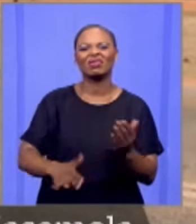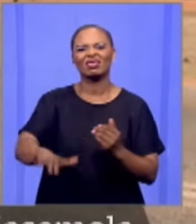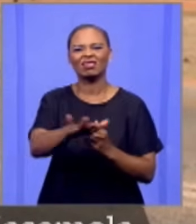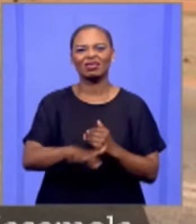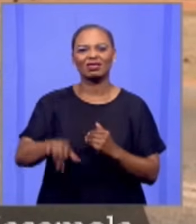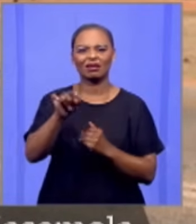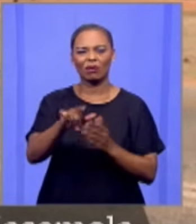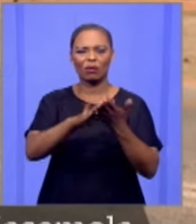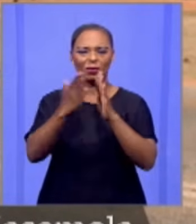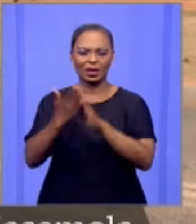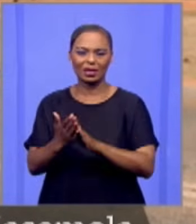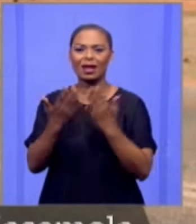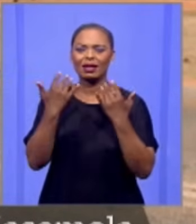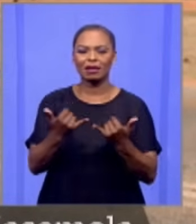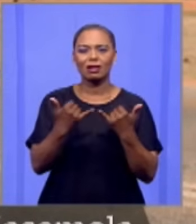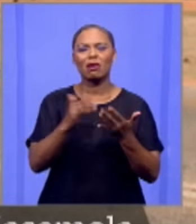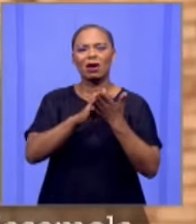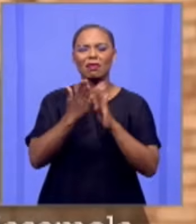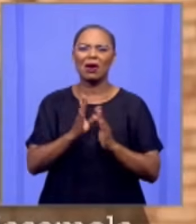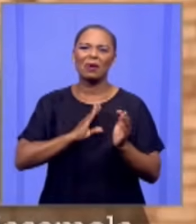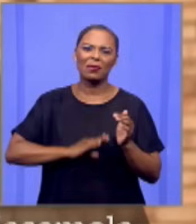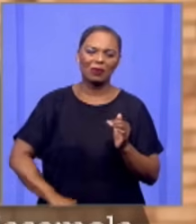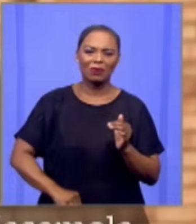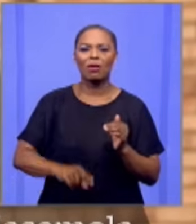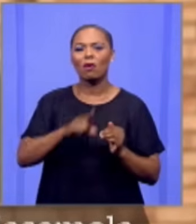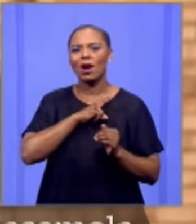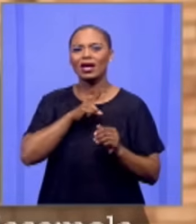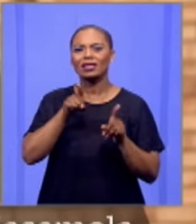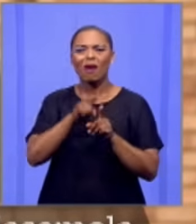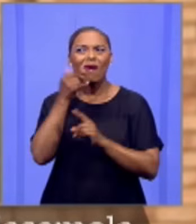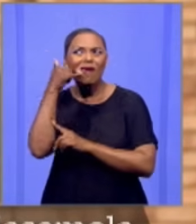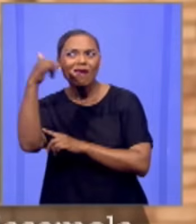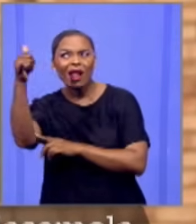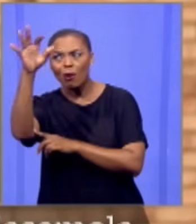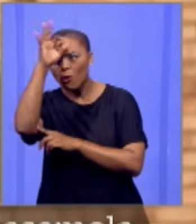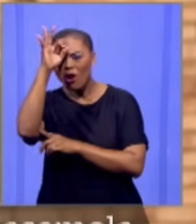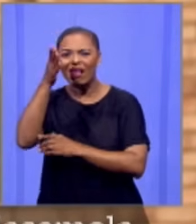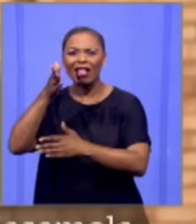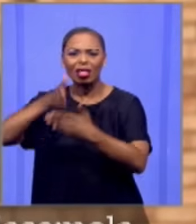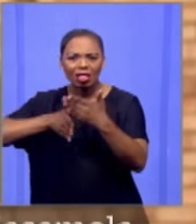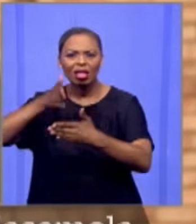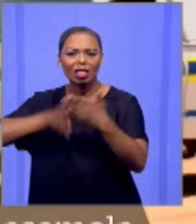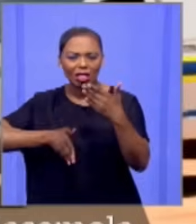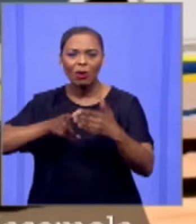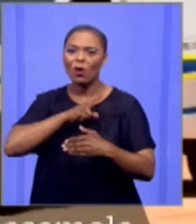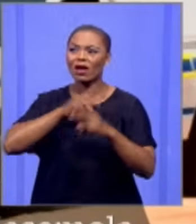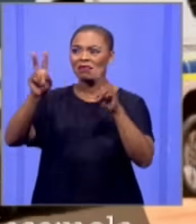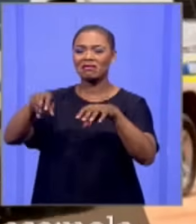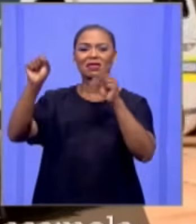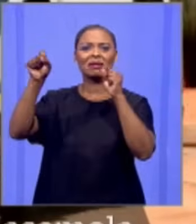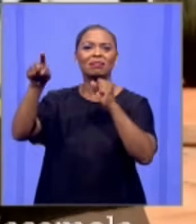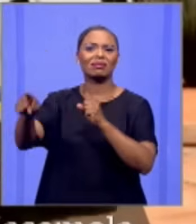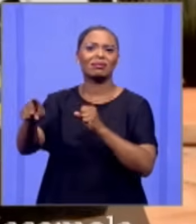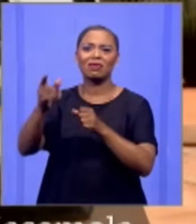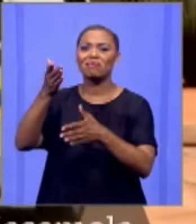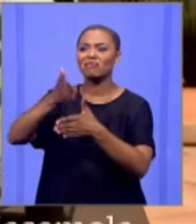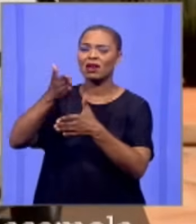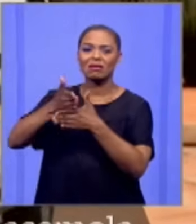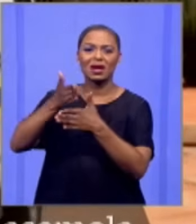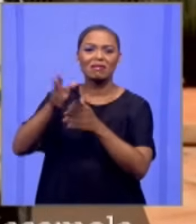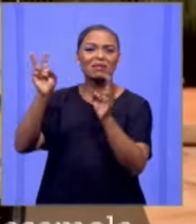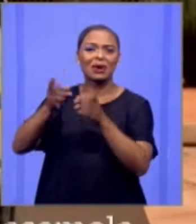ga bjale setšhaba se šetše nyanyeng ka ge mogala wa maphodisa le ona o sa šome ge e sa le mohlagase o kgaoga. Bagolegwa le bona ba